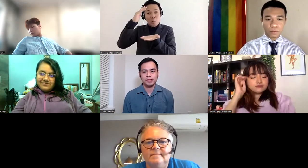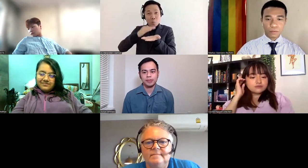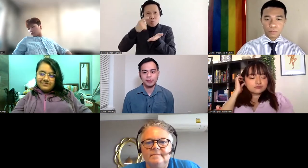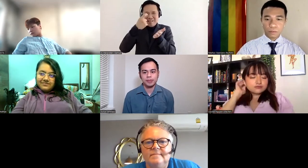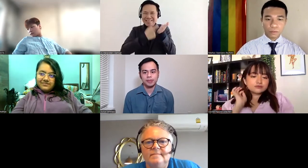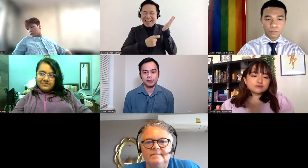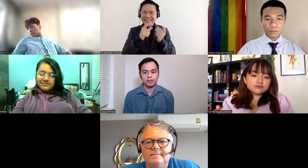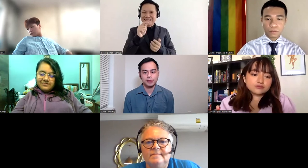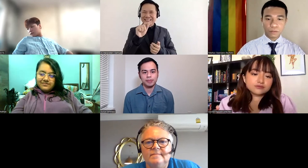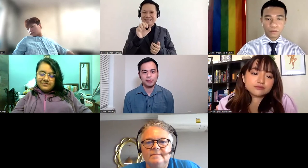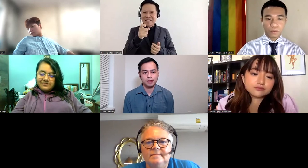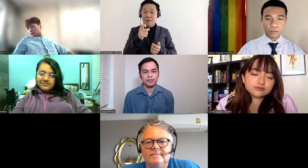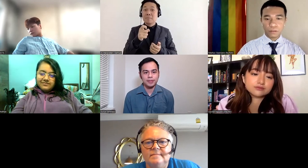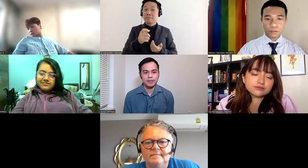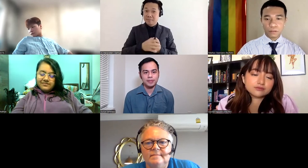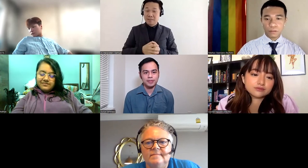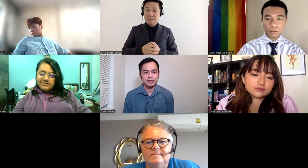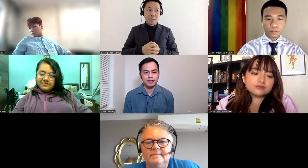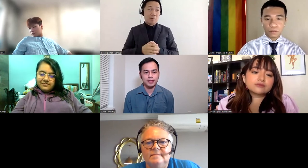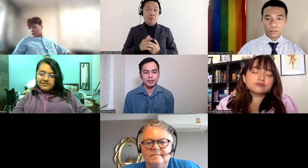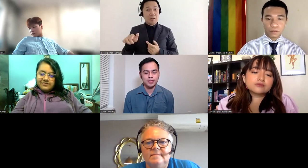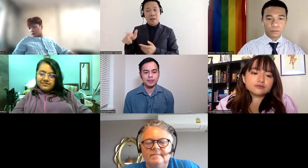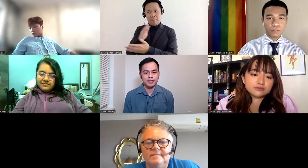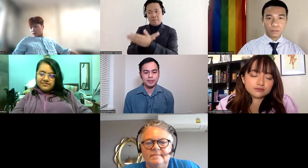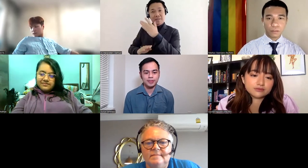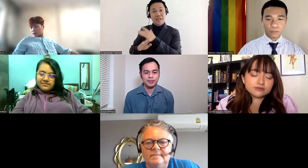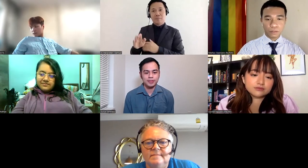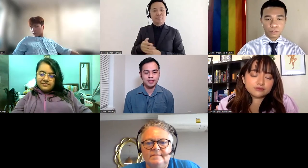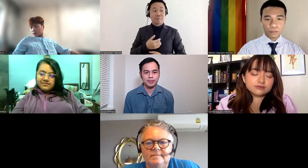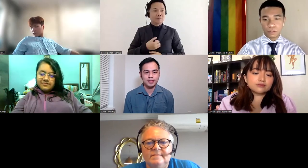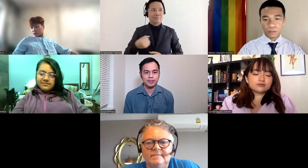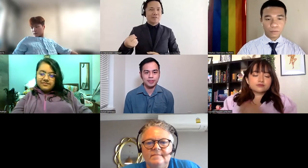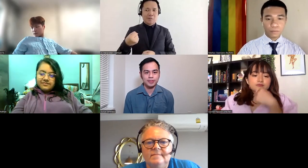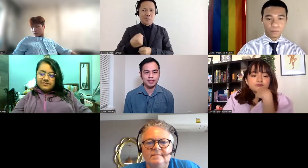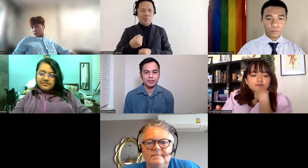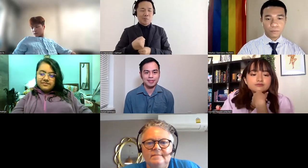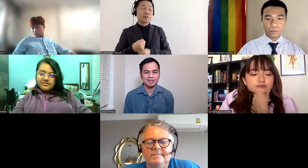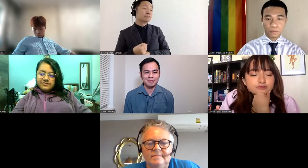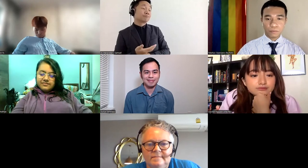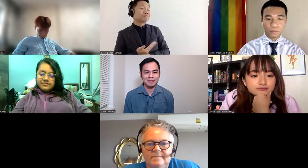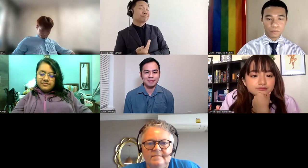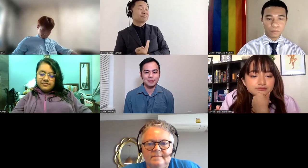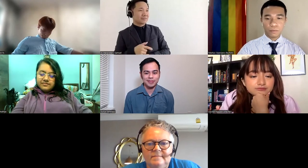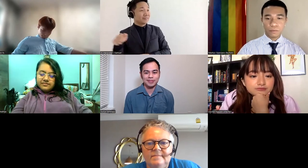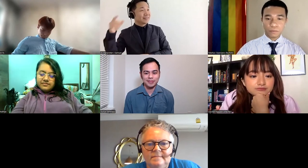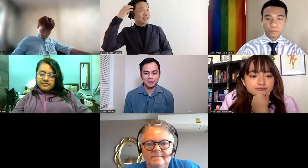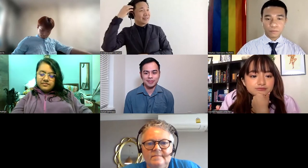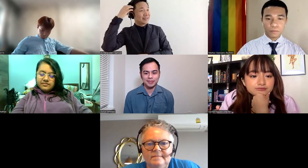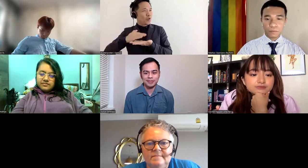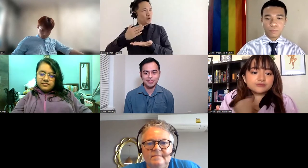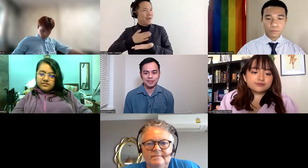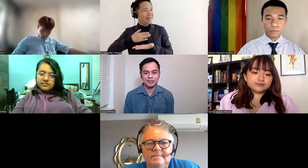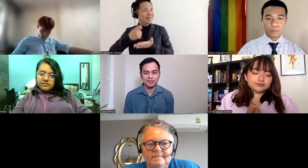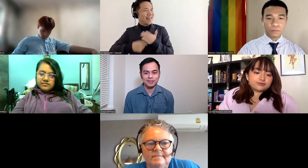and at the minimum pay, it causes a lot of difficulty and discrimination to